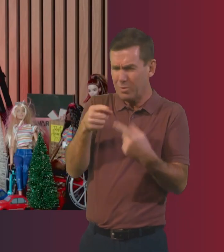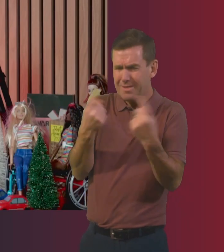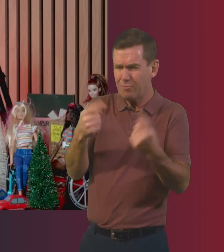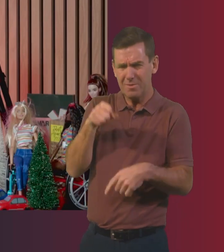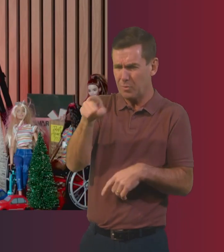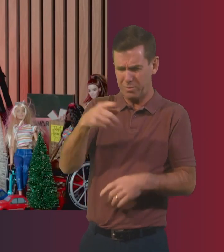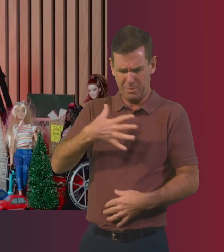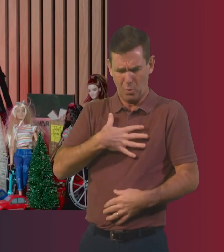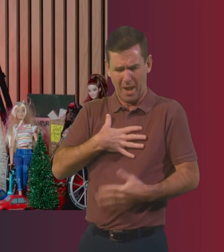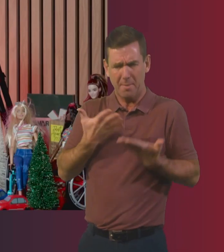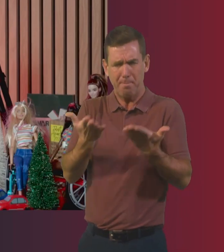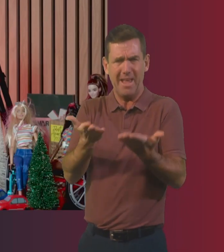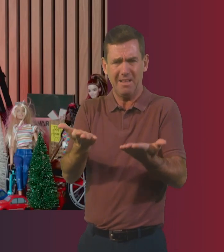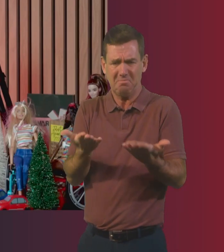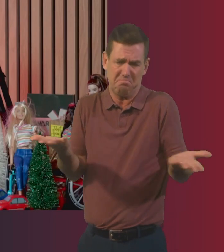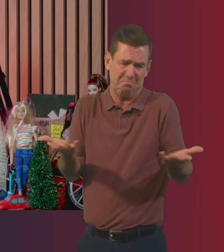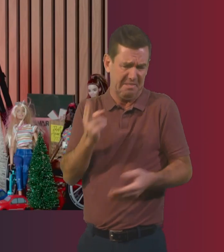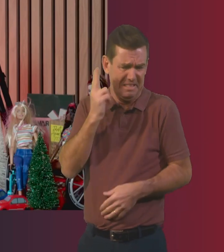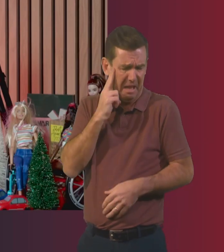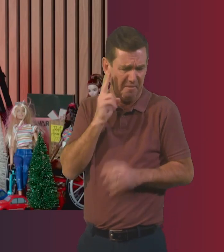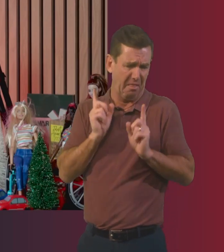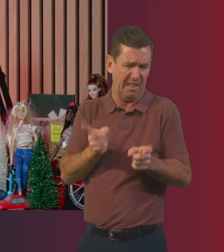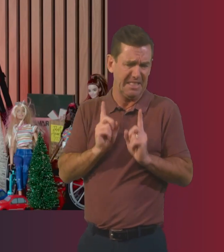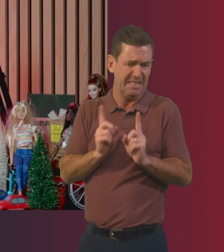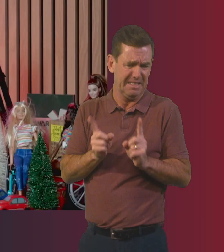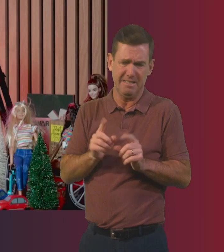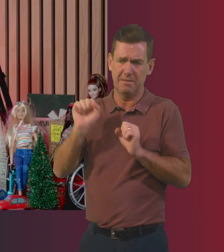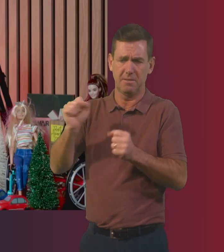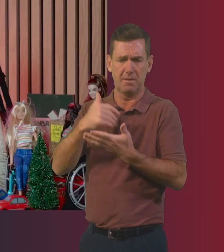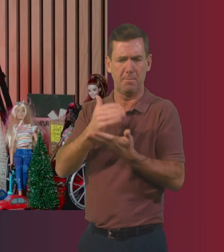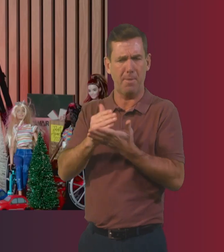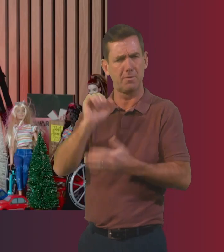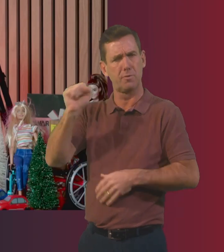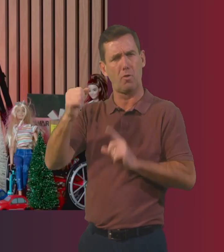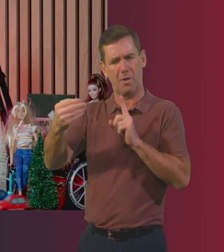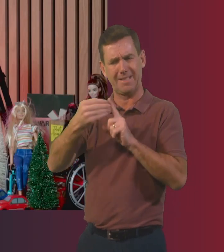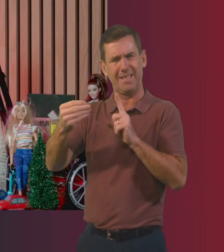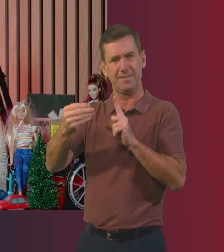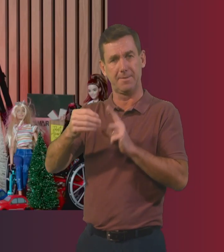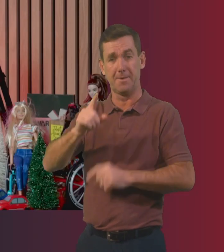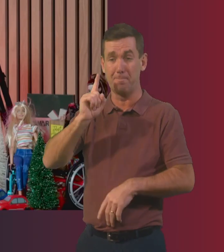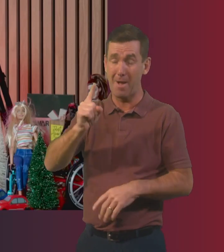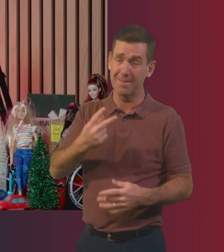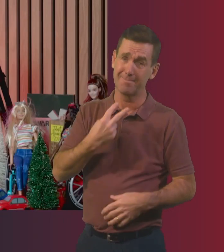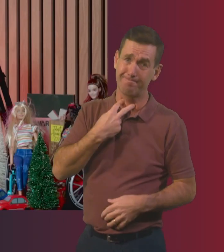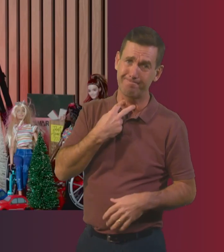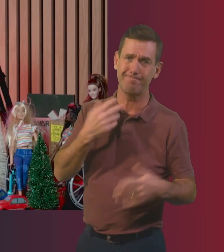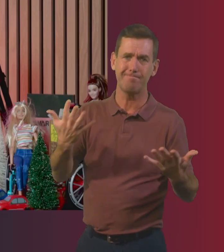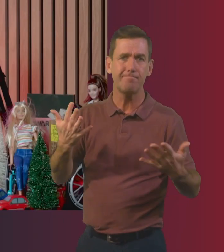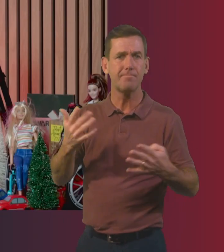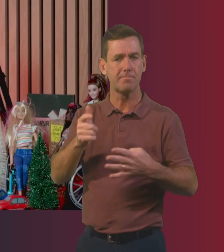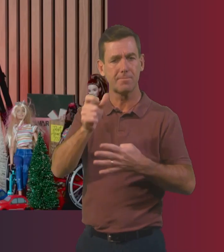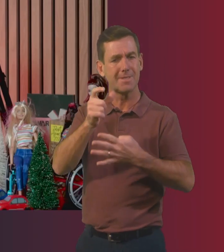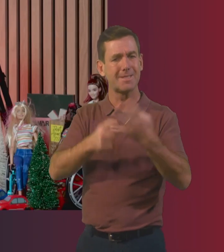And the fact that you were deaf also was just another part of your identity. However, unfortunately, because disability isn't